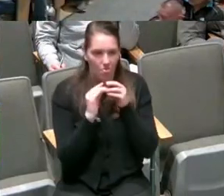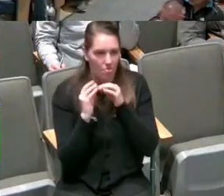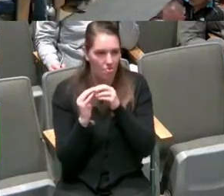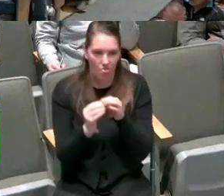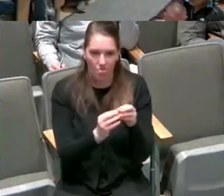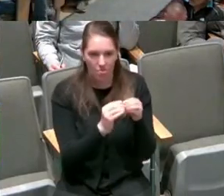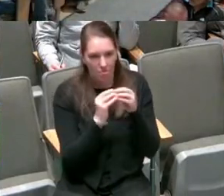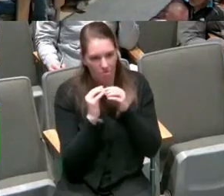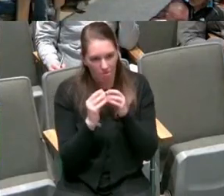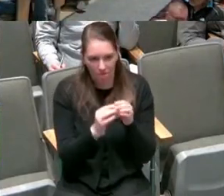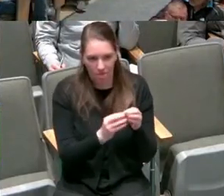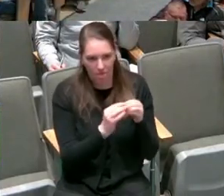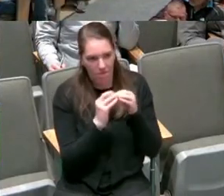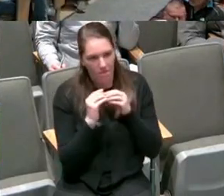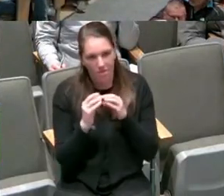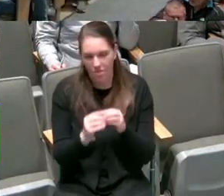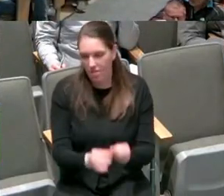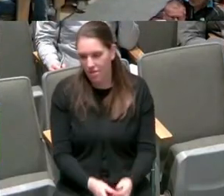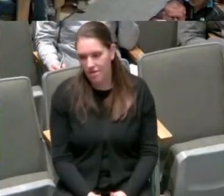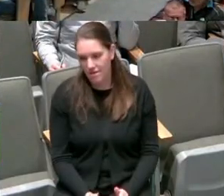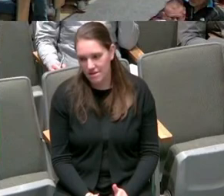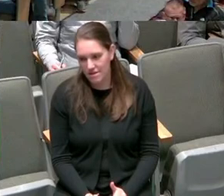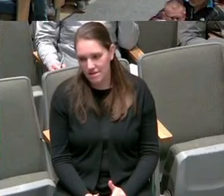to vote again